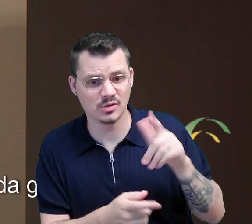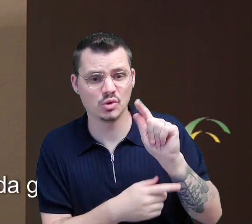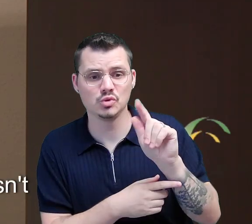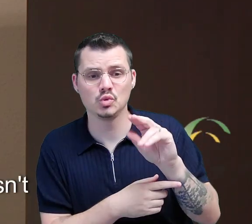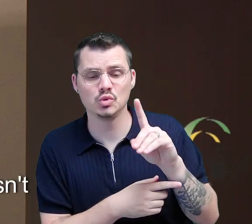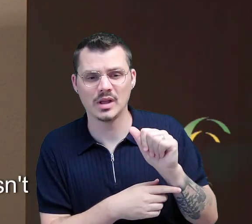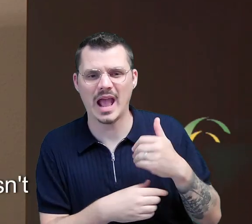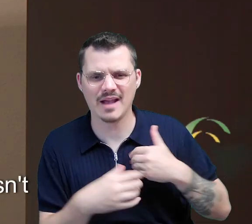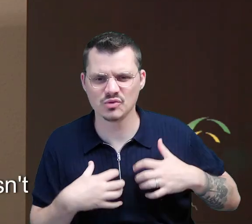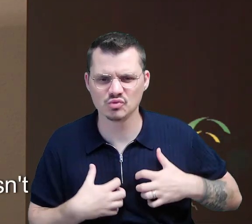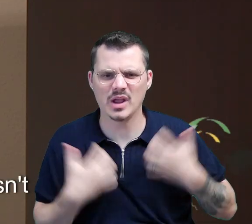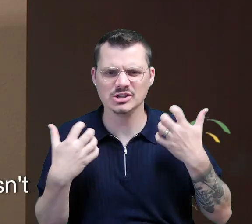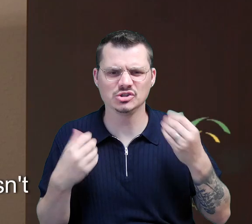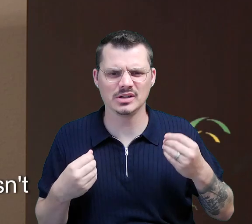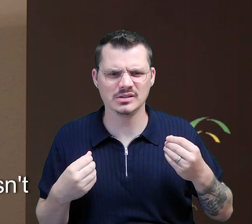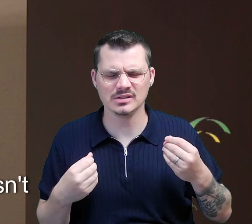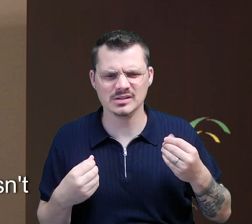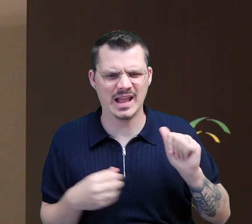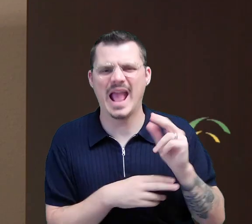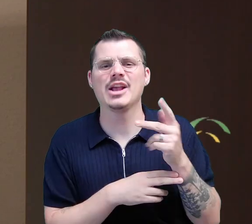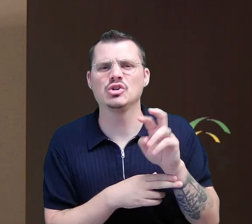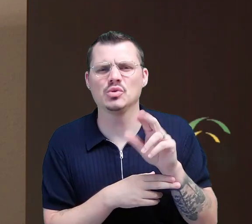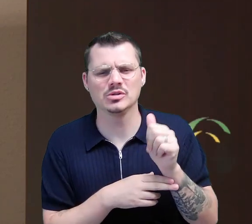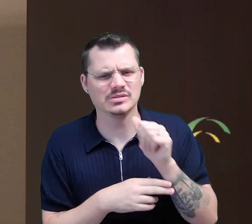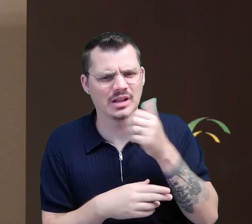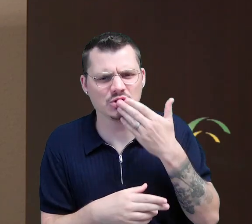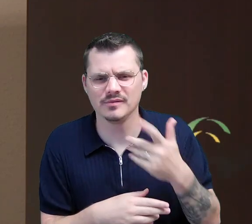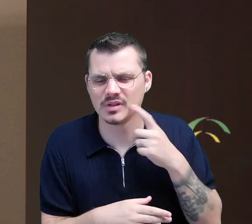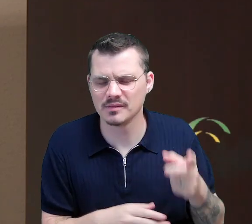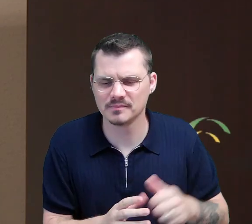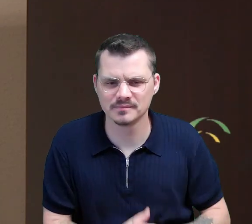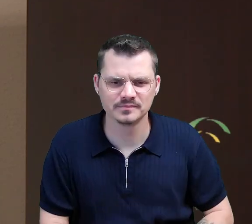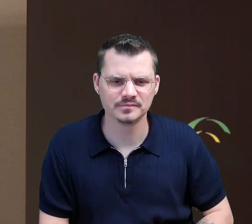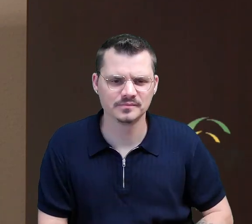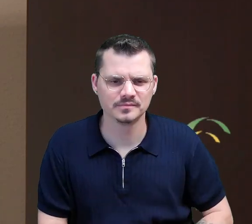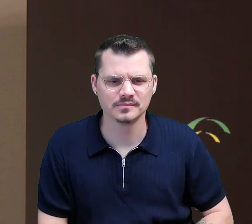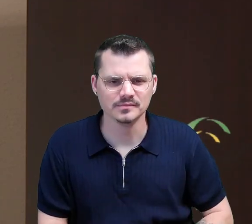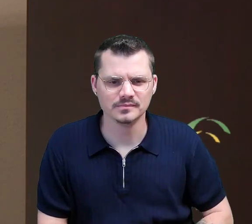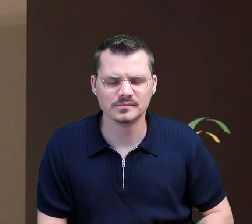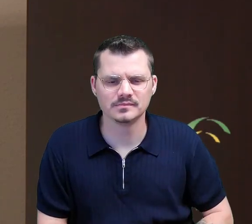Latuda get some rage and anger out of it that isn't good for them.